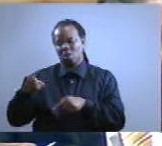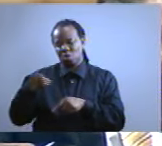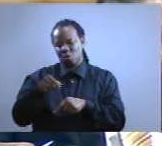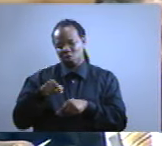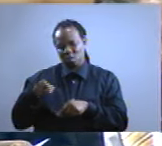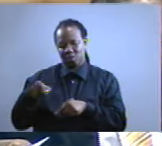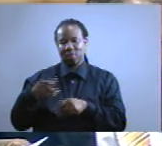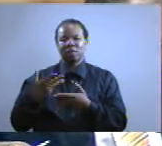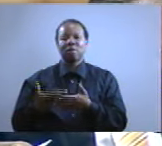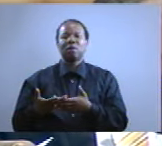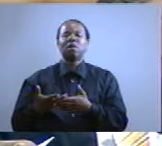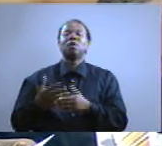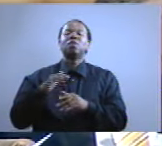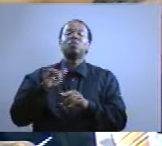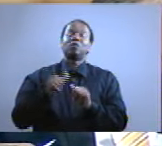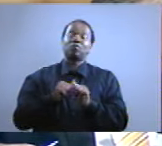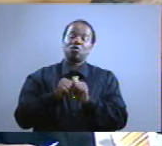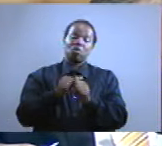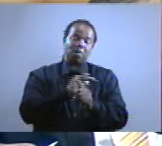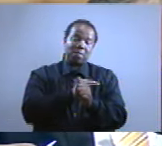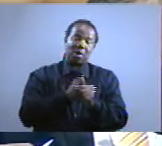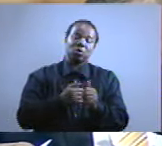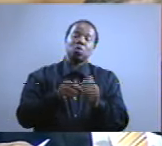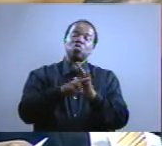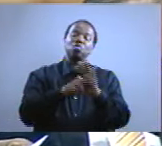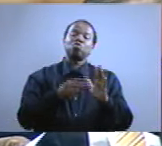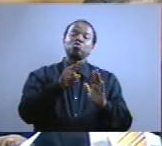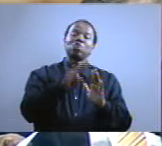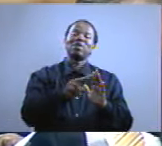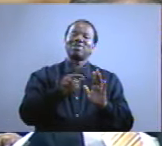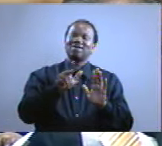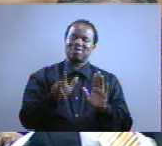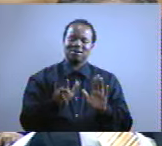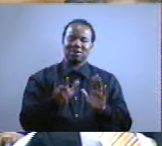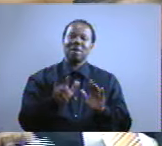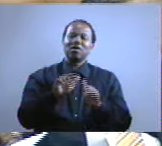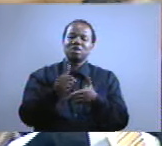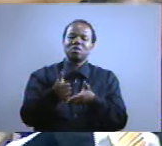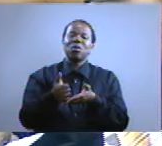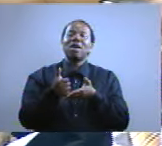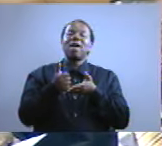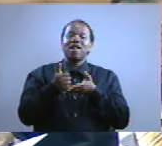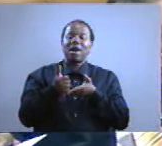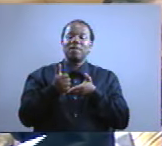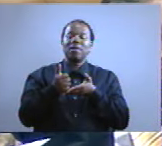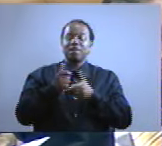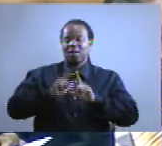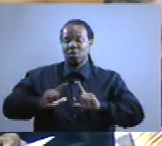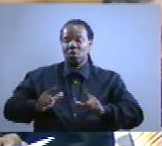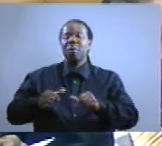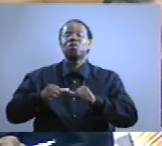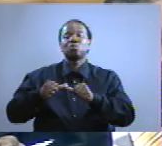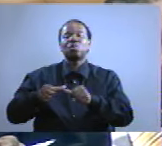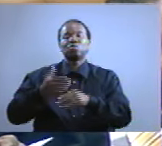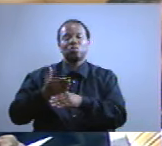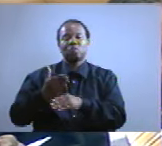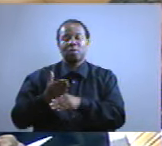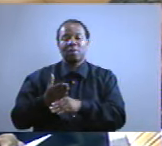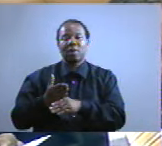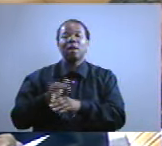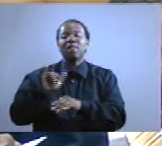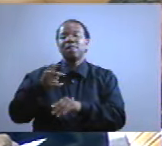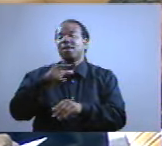those powers in Rule 138 that may assist it in carrying out its task. Consider the